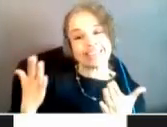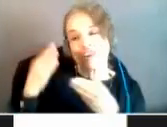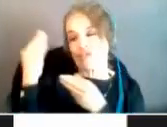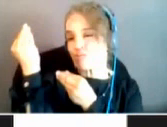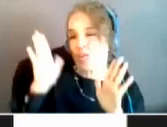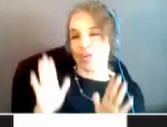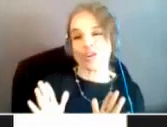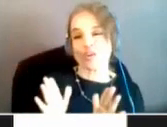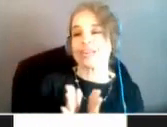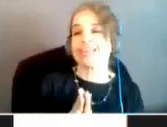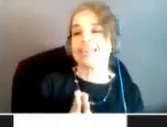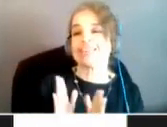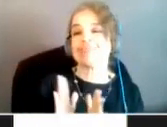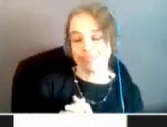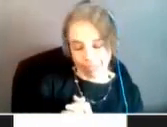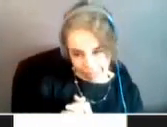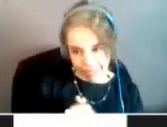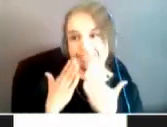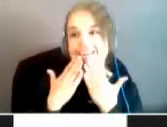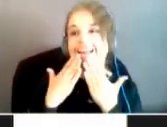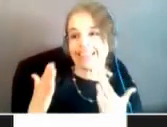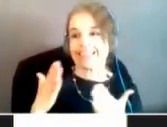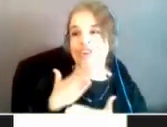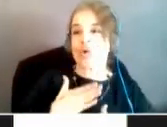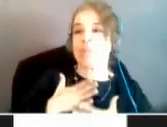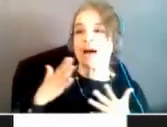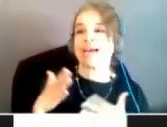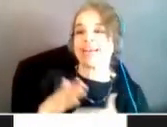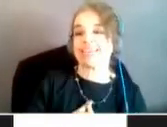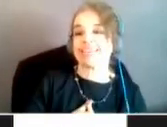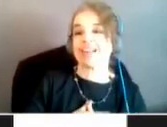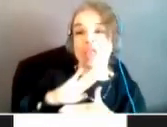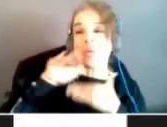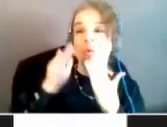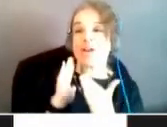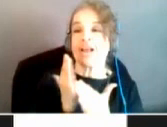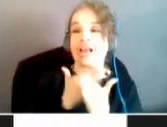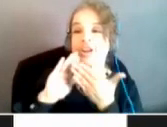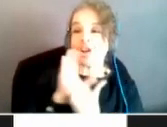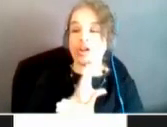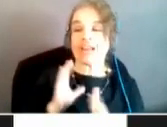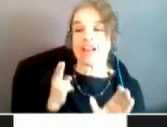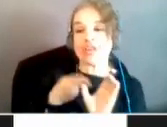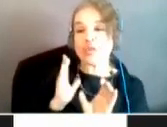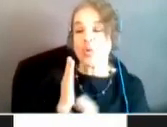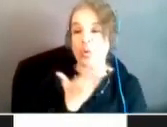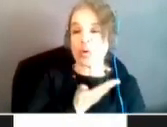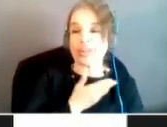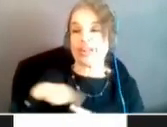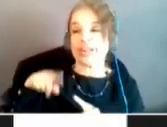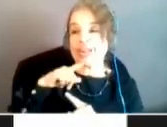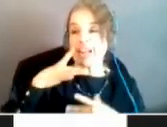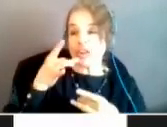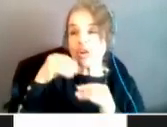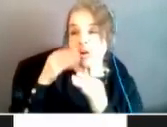information, wonderful insight. Appreciate you being here so much. Thank you to all of our community members who joined us today. Those of you